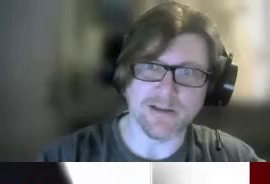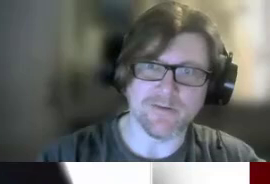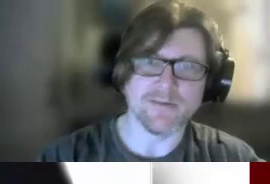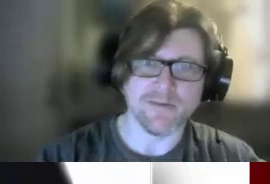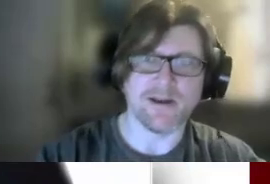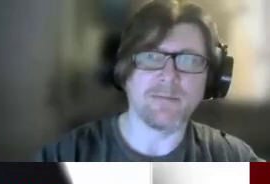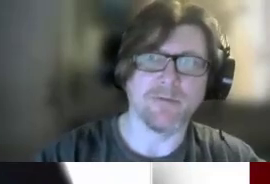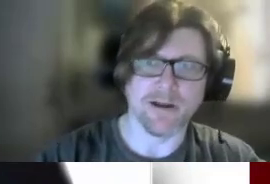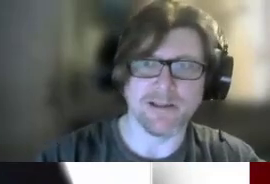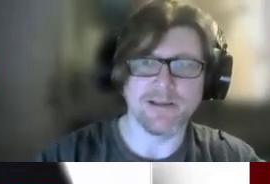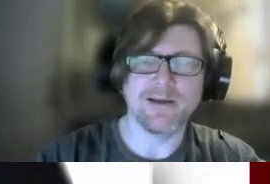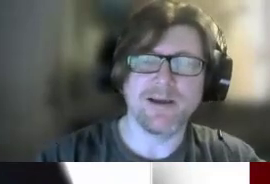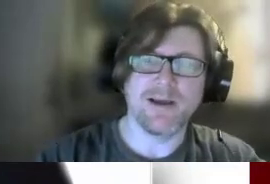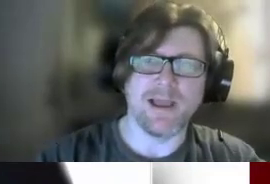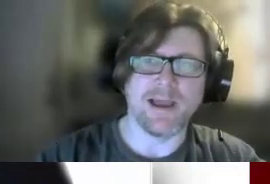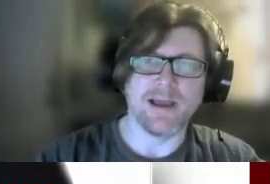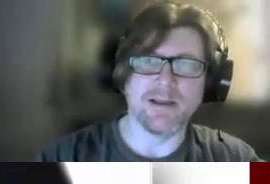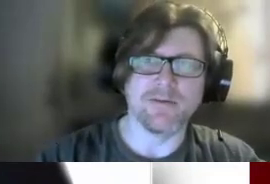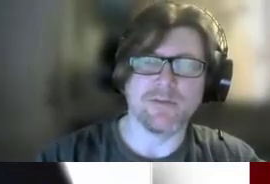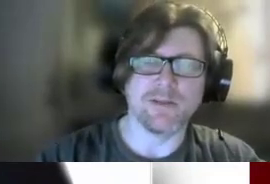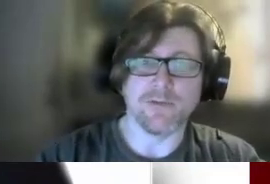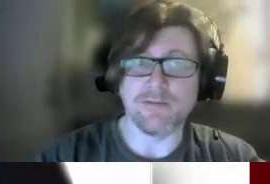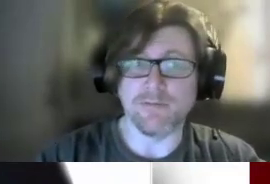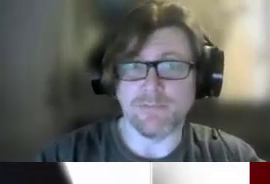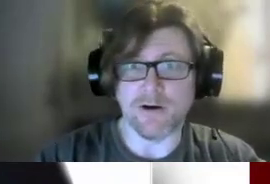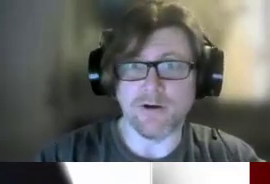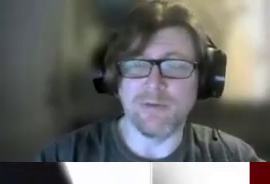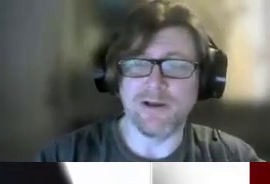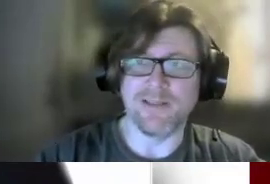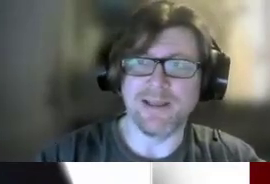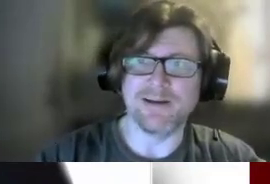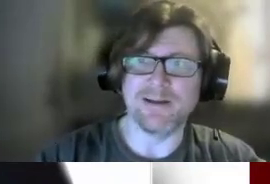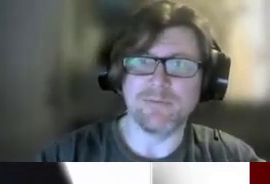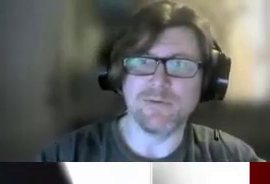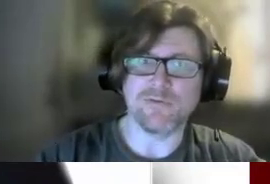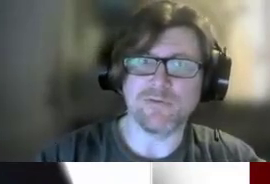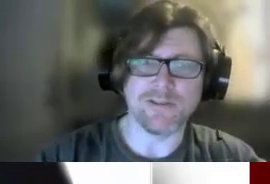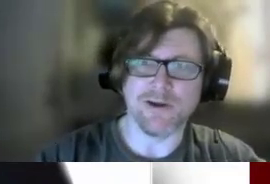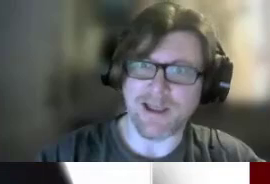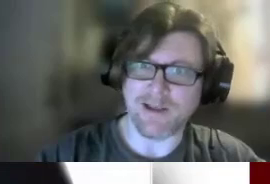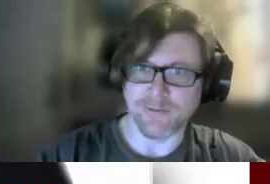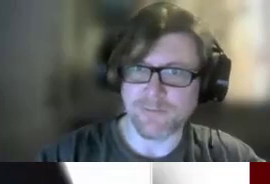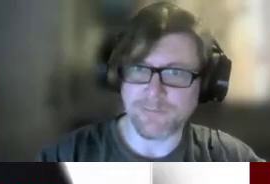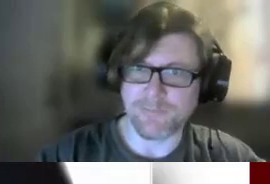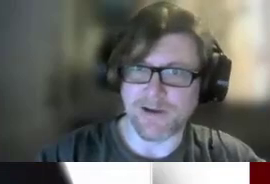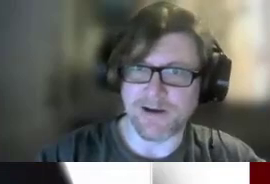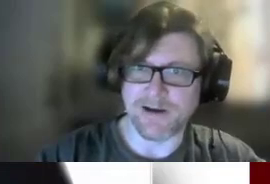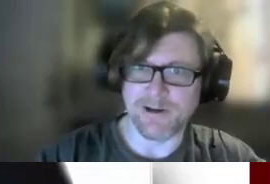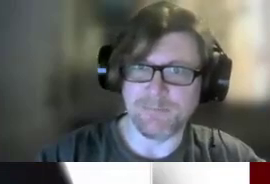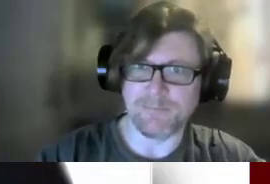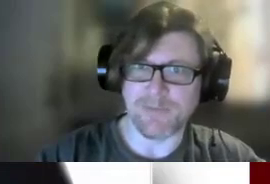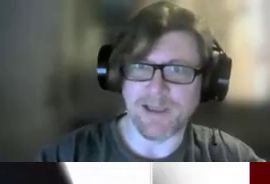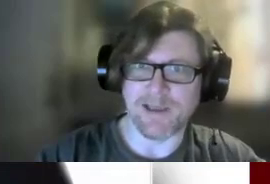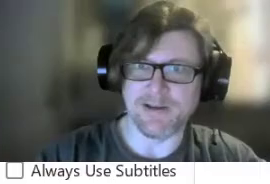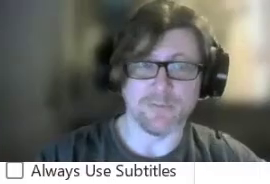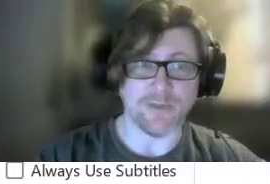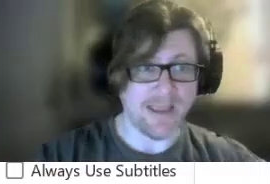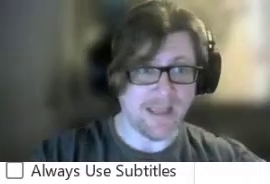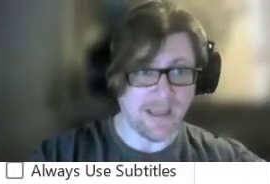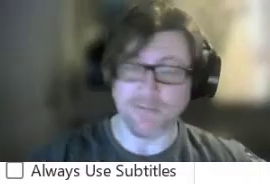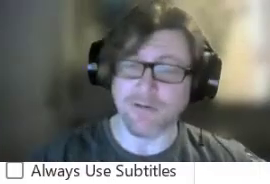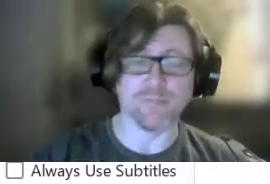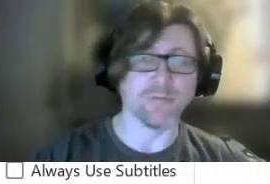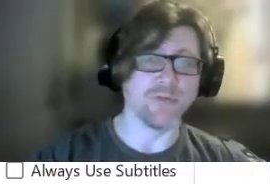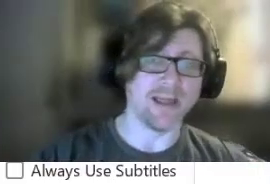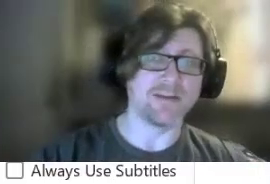equipment correctly, so they didn't set it up correctly. And they survived the fall, but they ended up destroying their ankle. And it